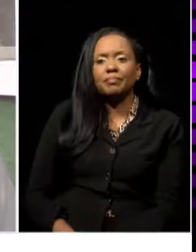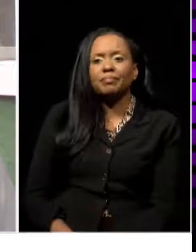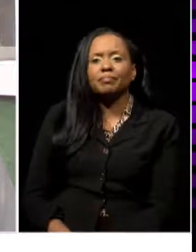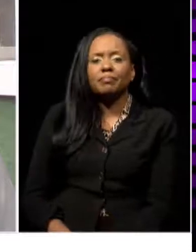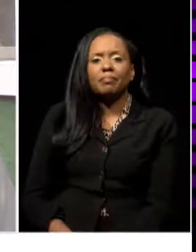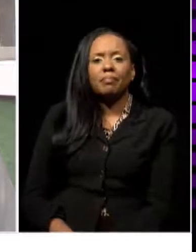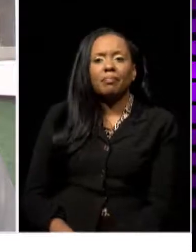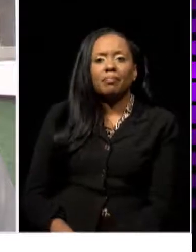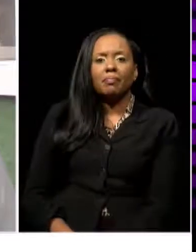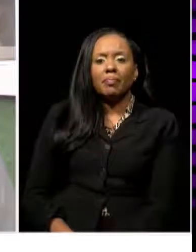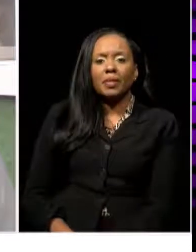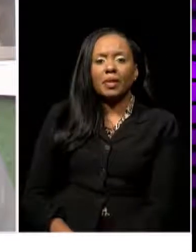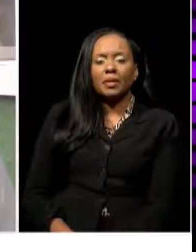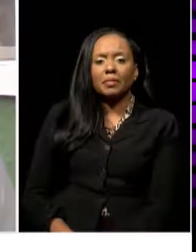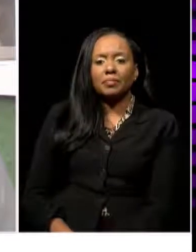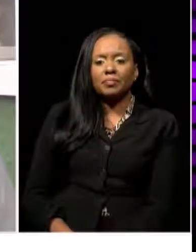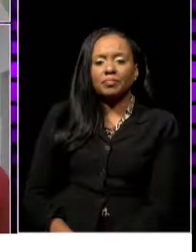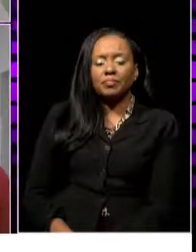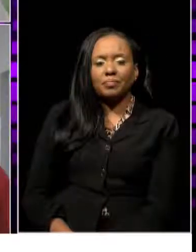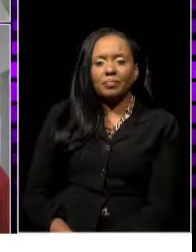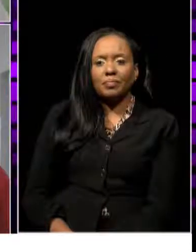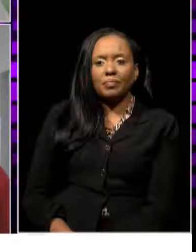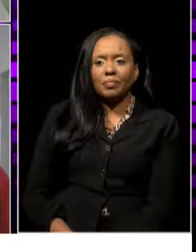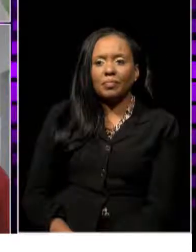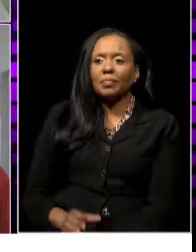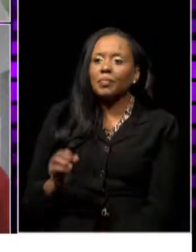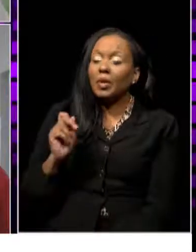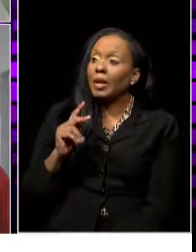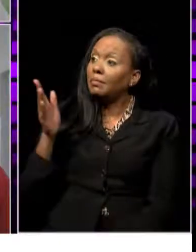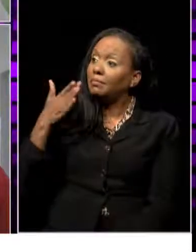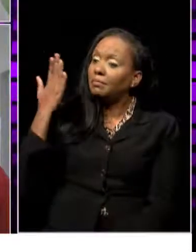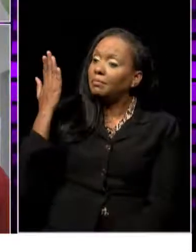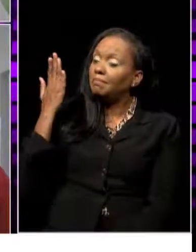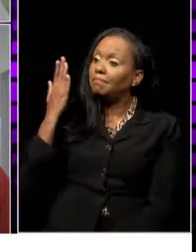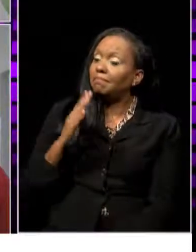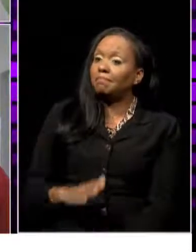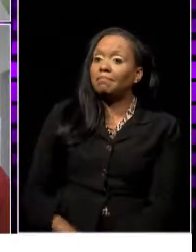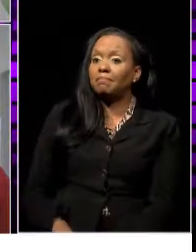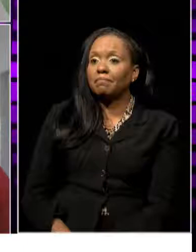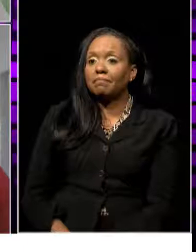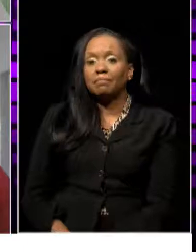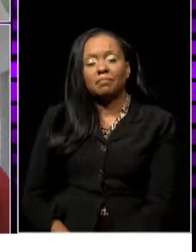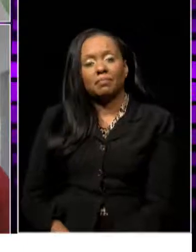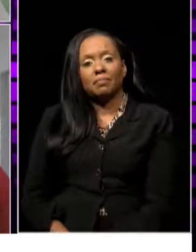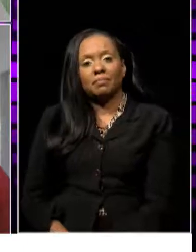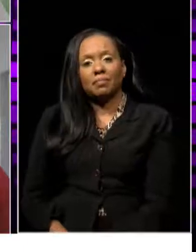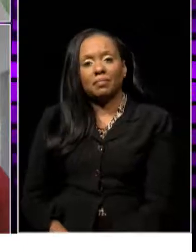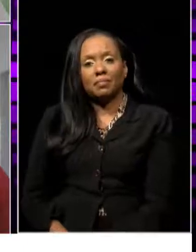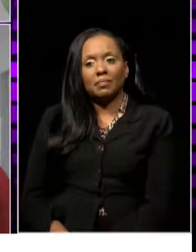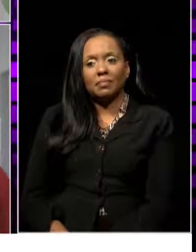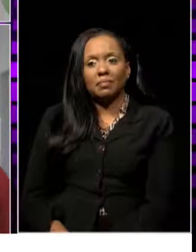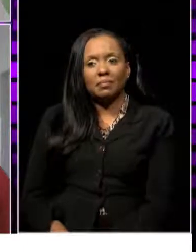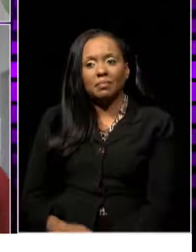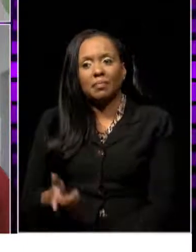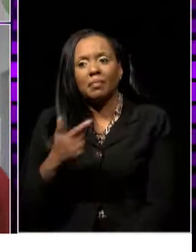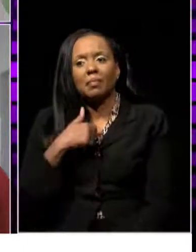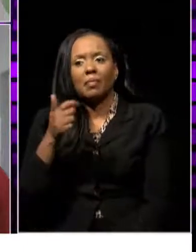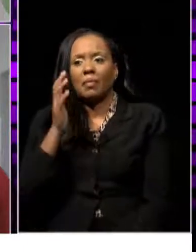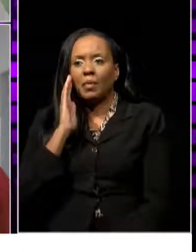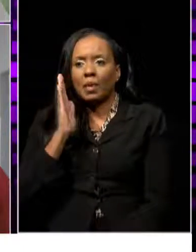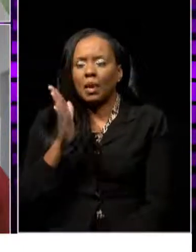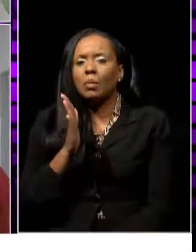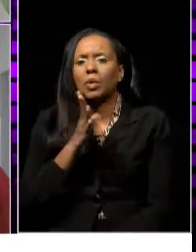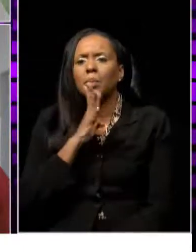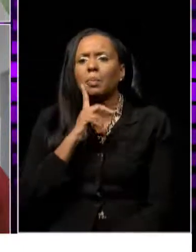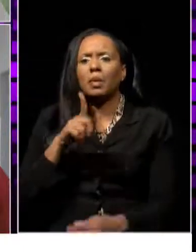Fergus? So I will speak as from the early childhood viewpoint. Not that that's